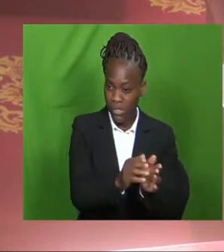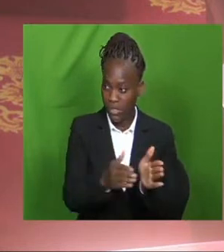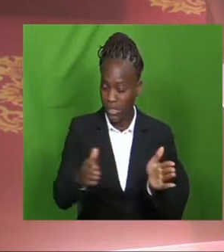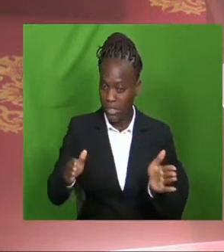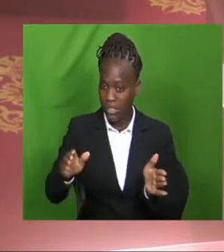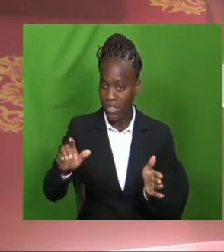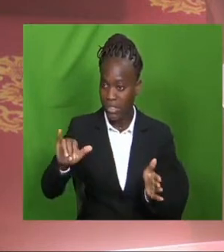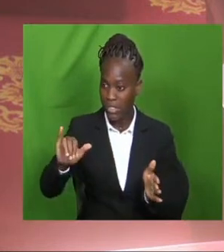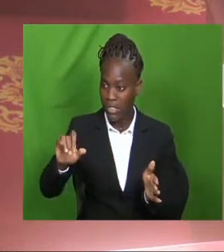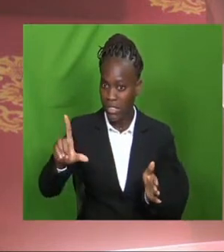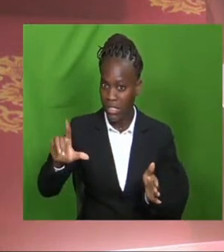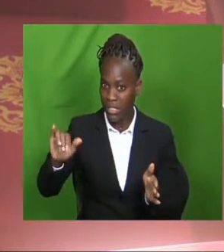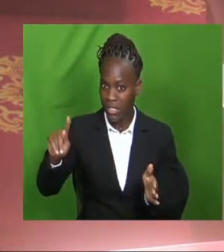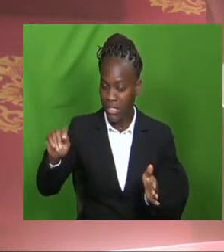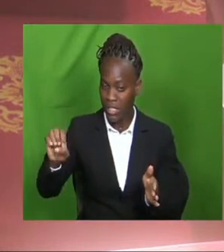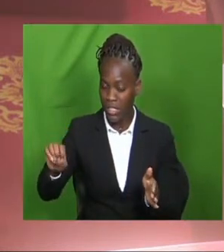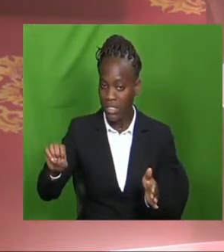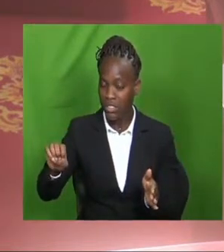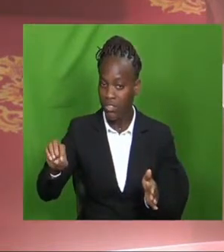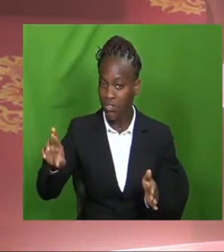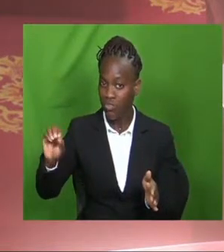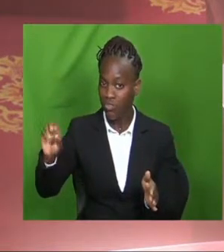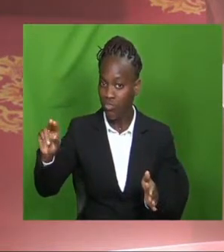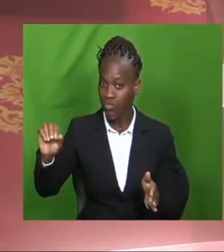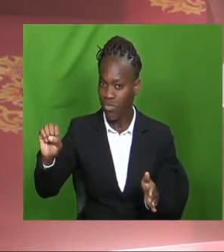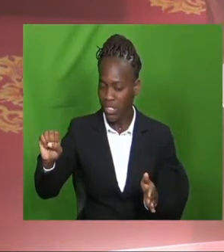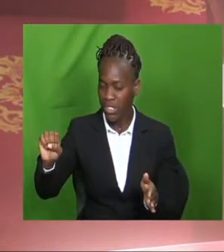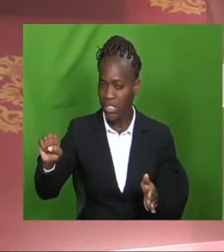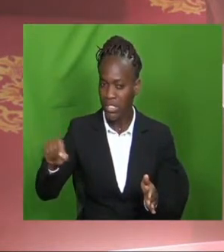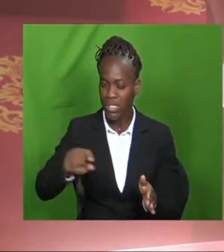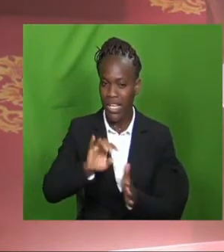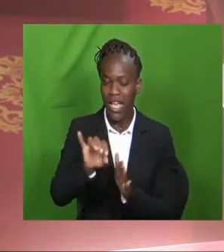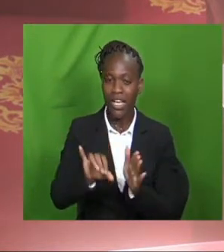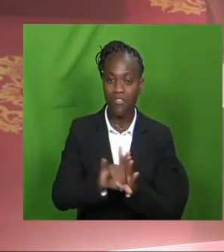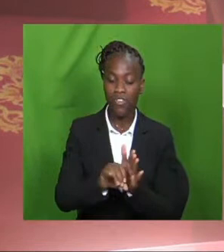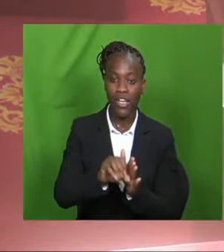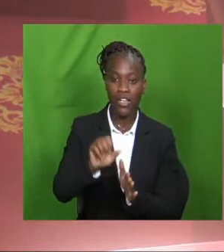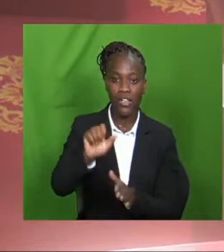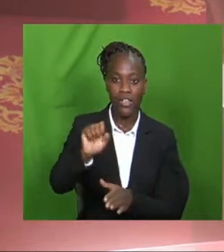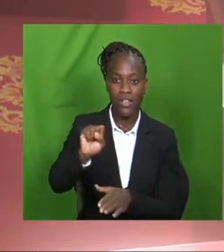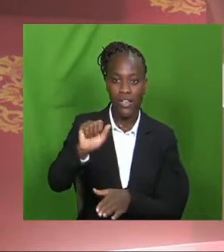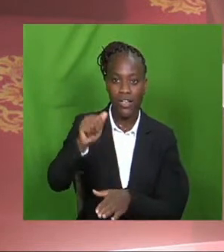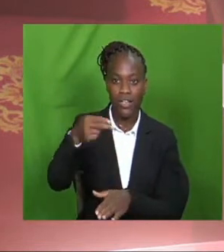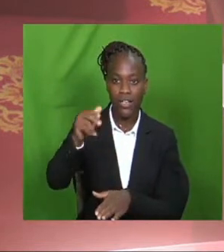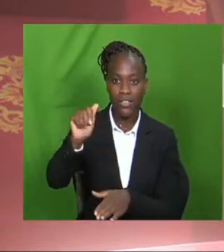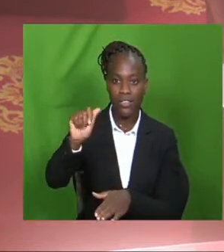is located in Asharuboche, a community in the Adentan municipality.